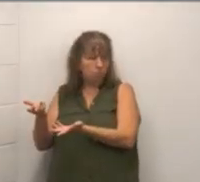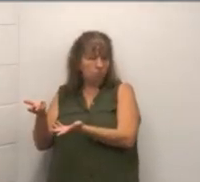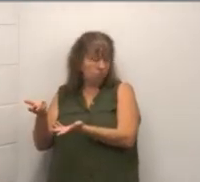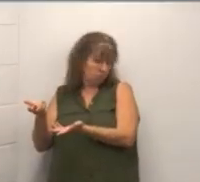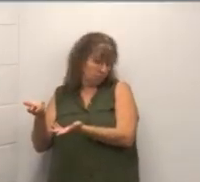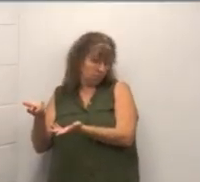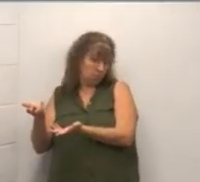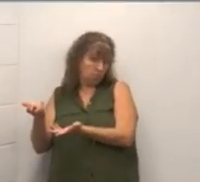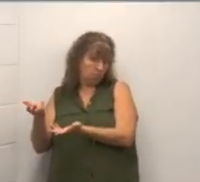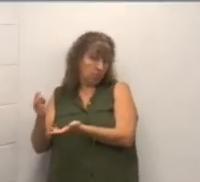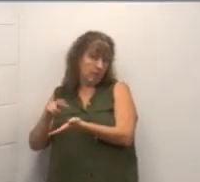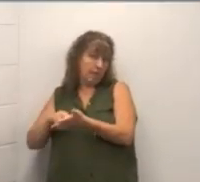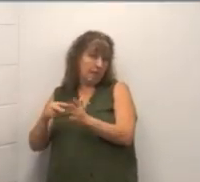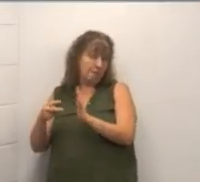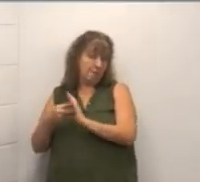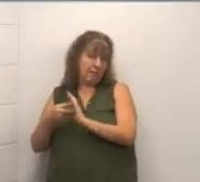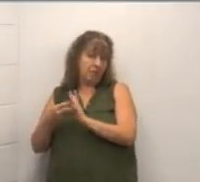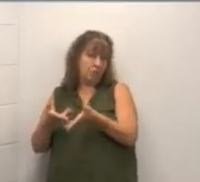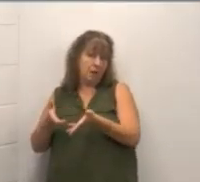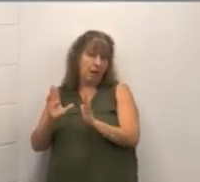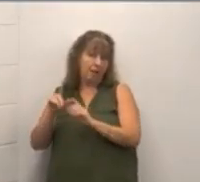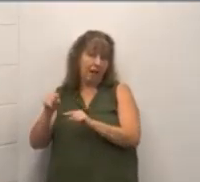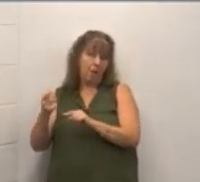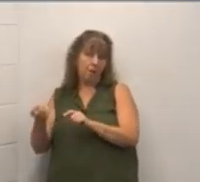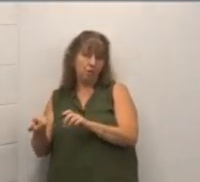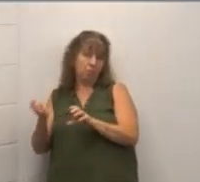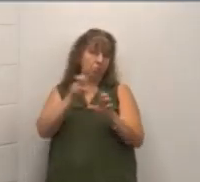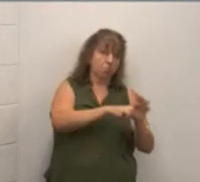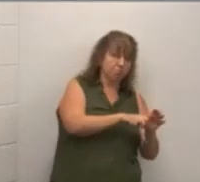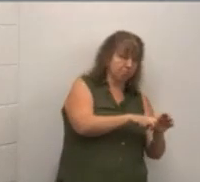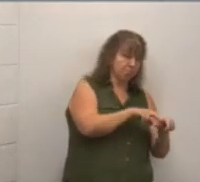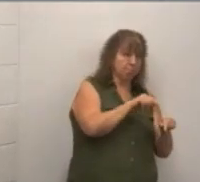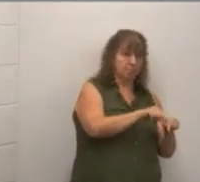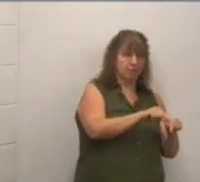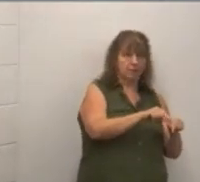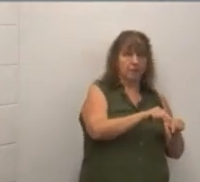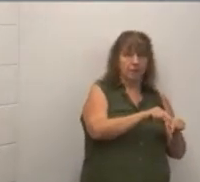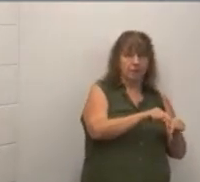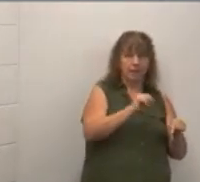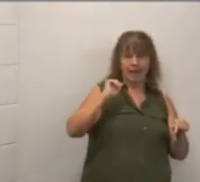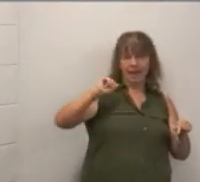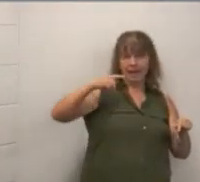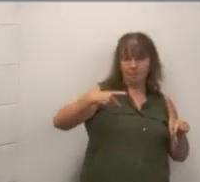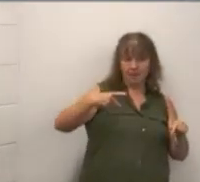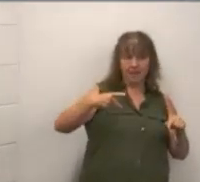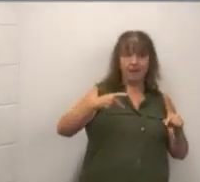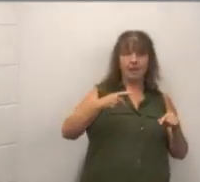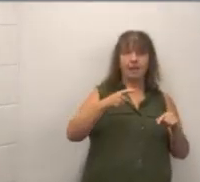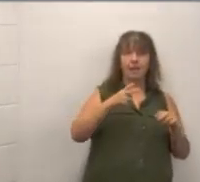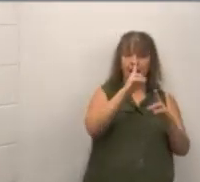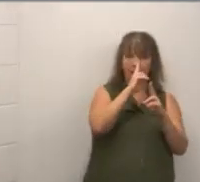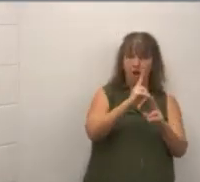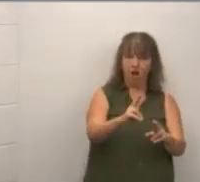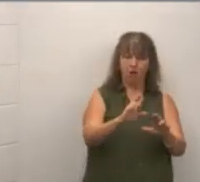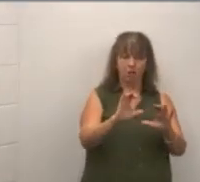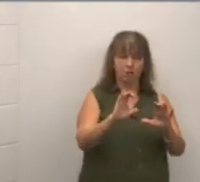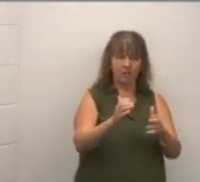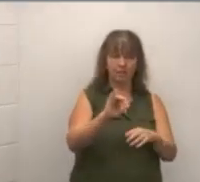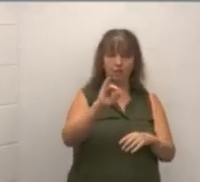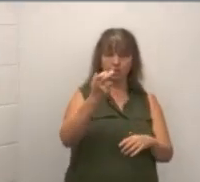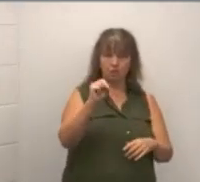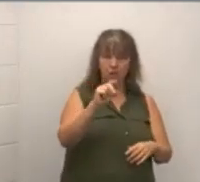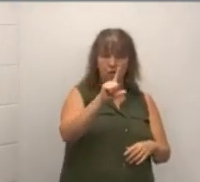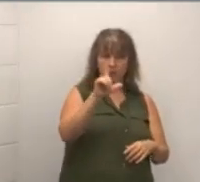assume you will let her jump back into her desired curriculum, APs and honors classes, on January